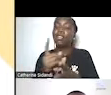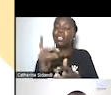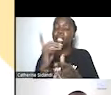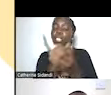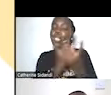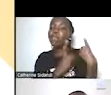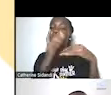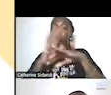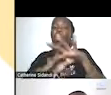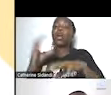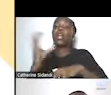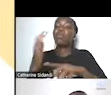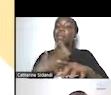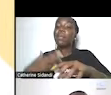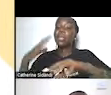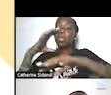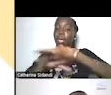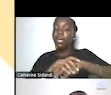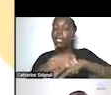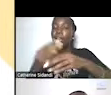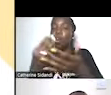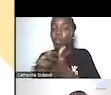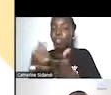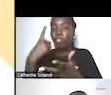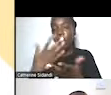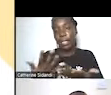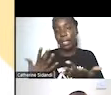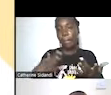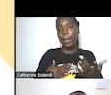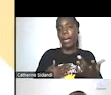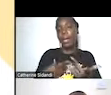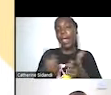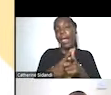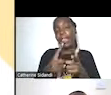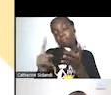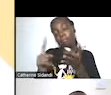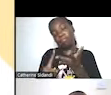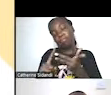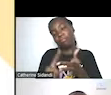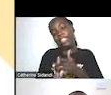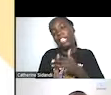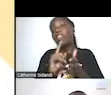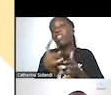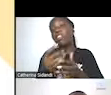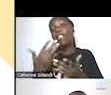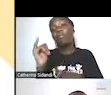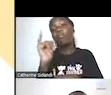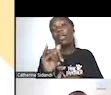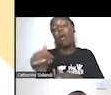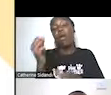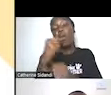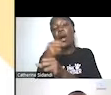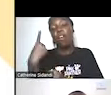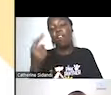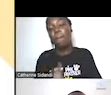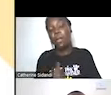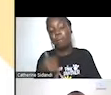get, the cost of my products, and this. So with that one, you can actually say that this model can really work for me. If I use the